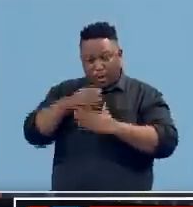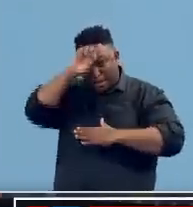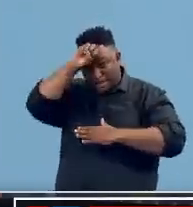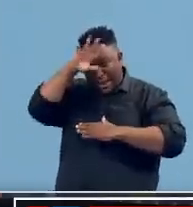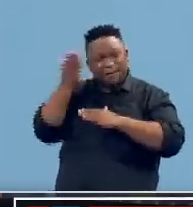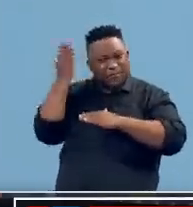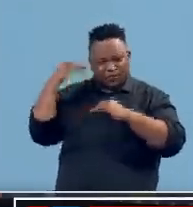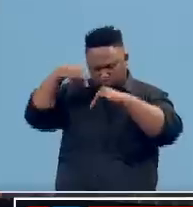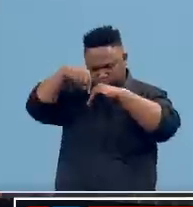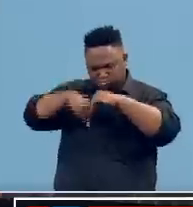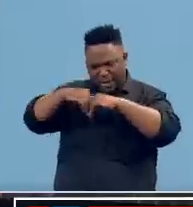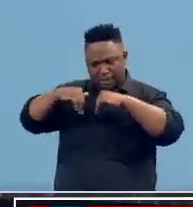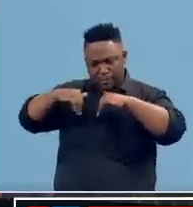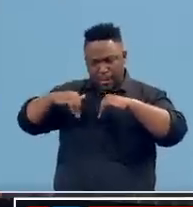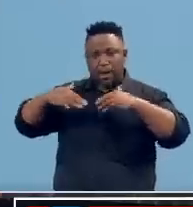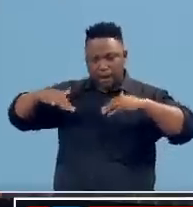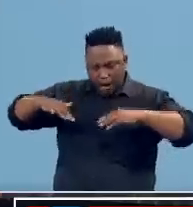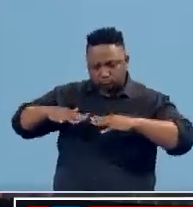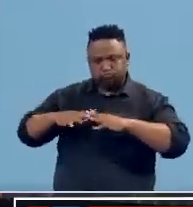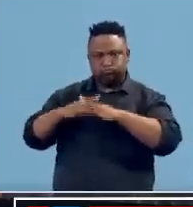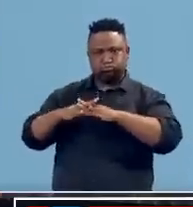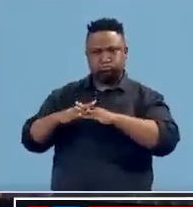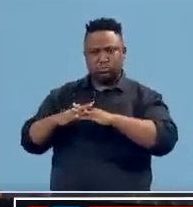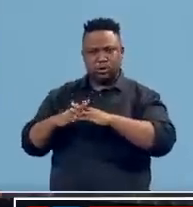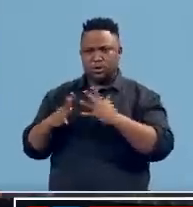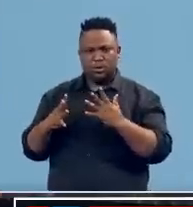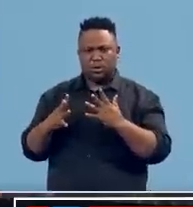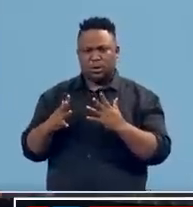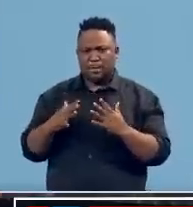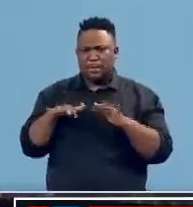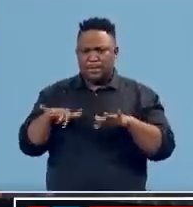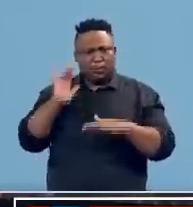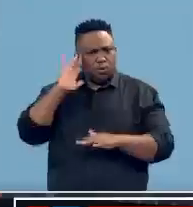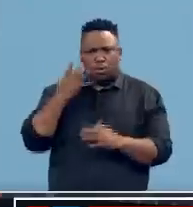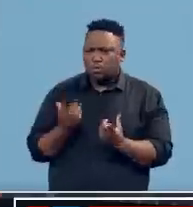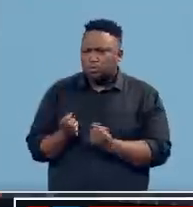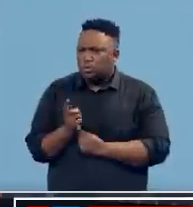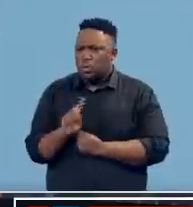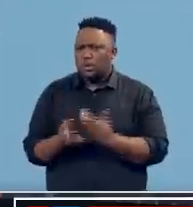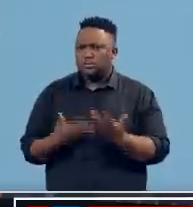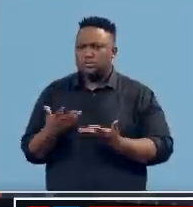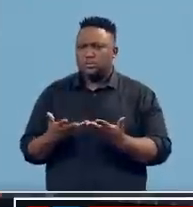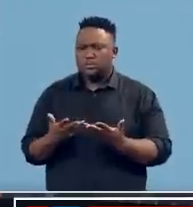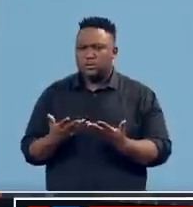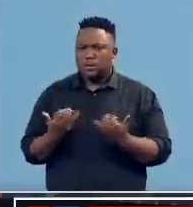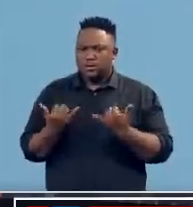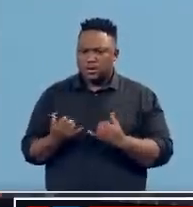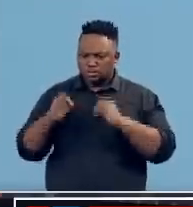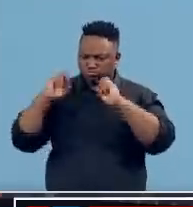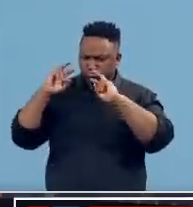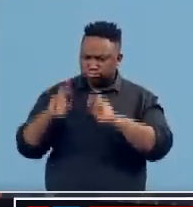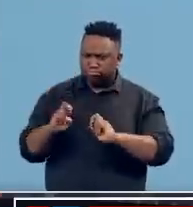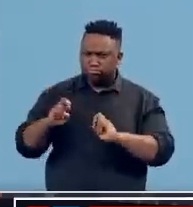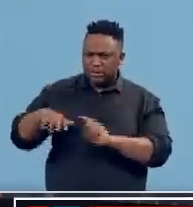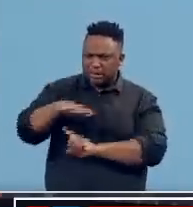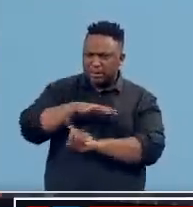mines in those areas. Many found this so unusual, people didn't know how to react. Upon research and upon understanding the area